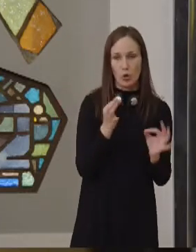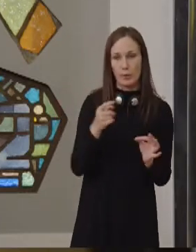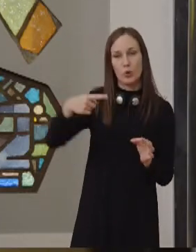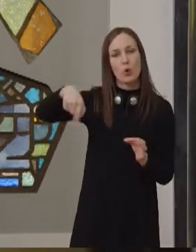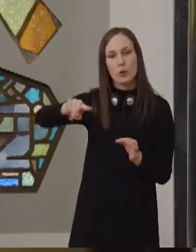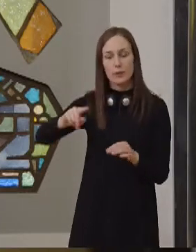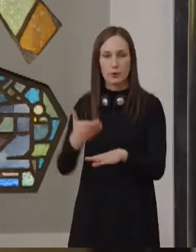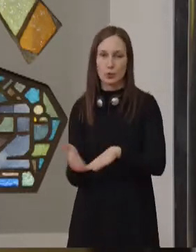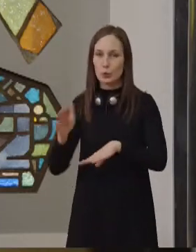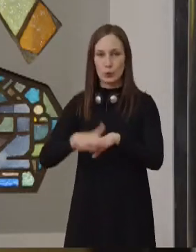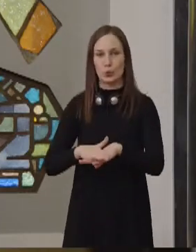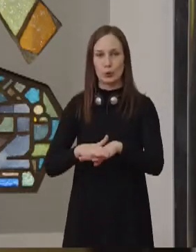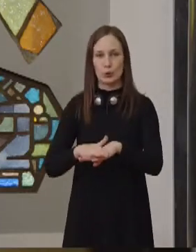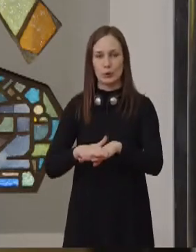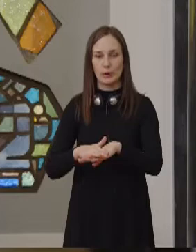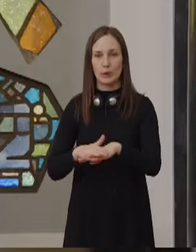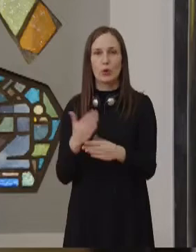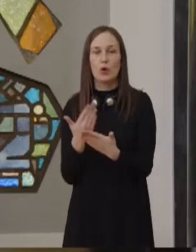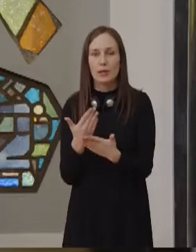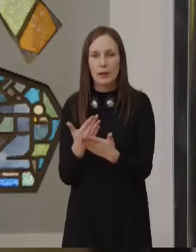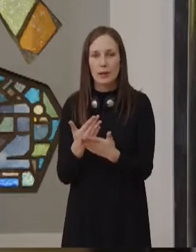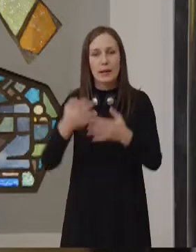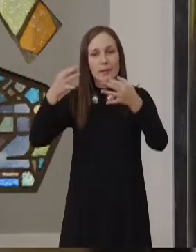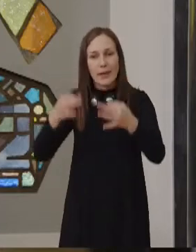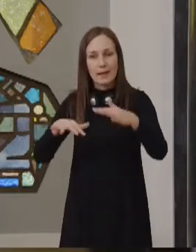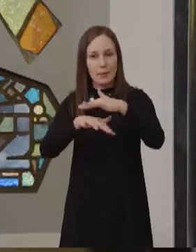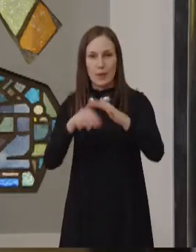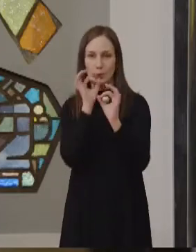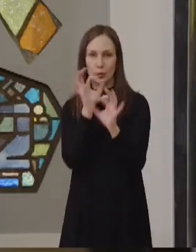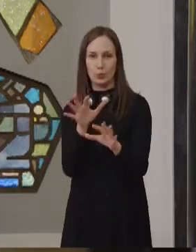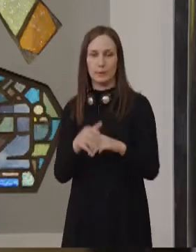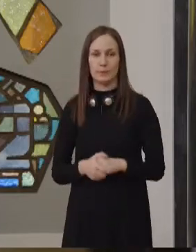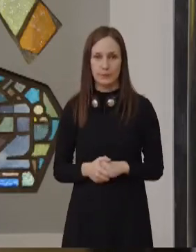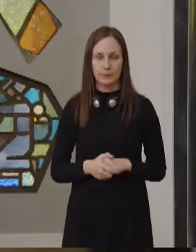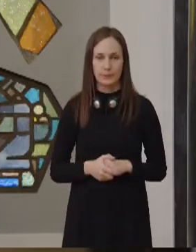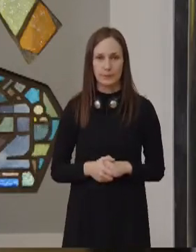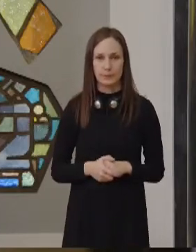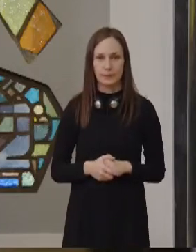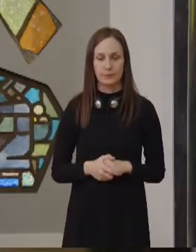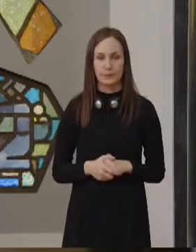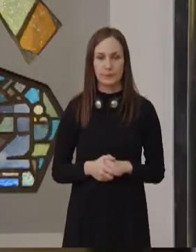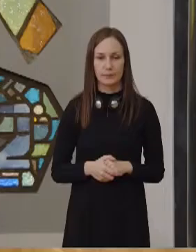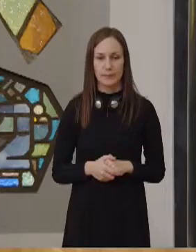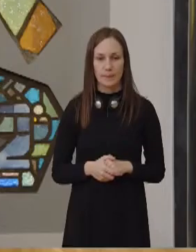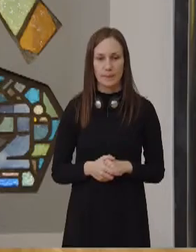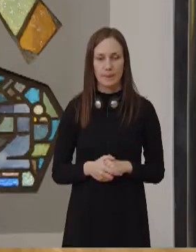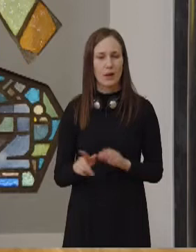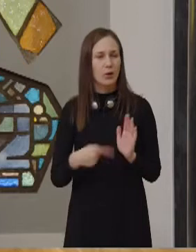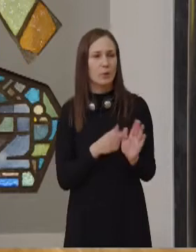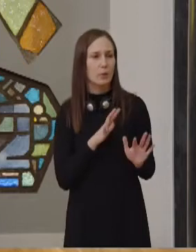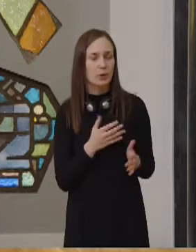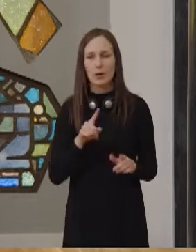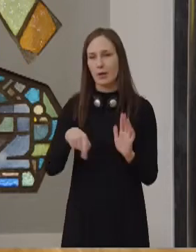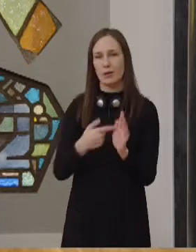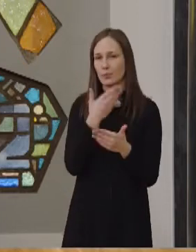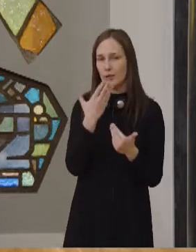that we take for granted. And these things are problematic for people since we don't